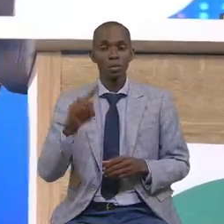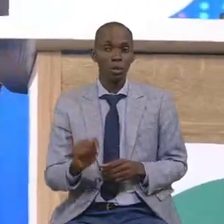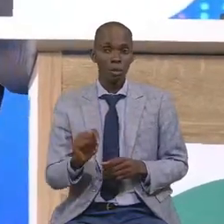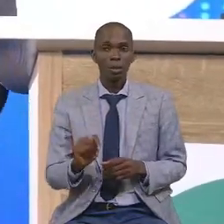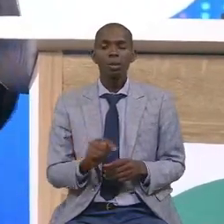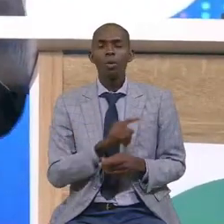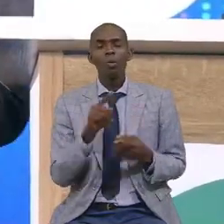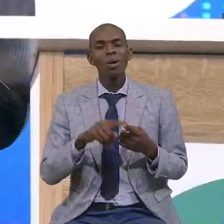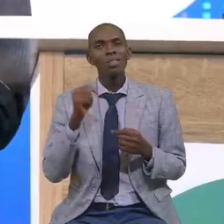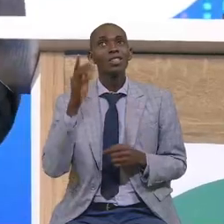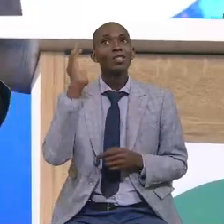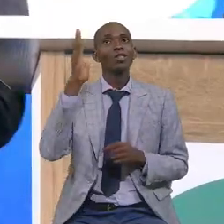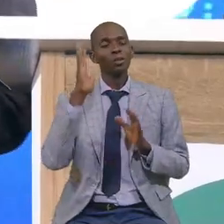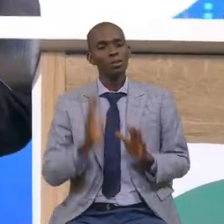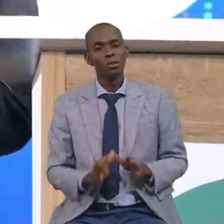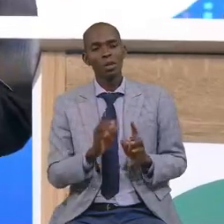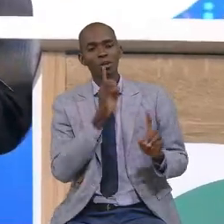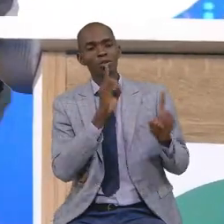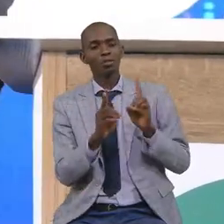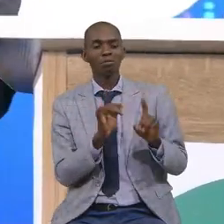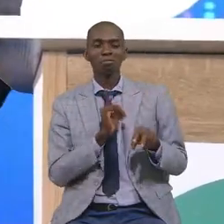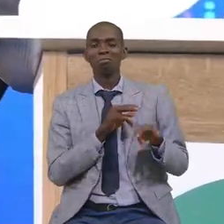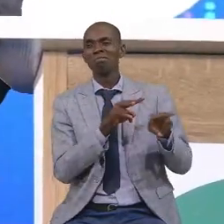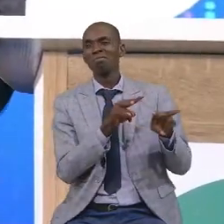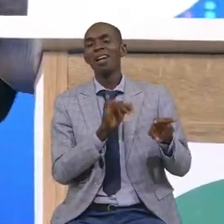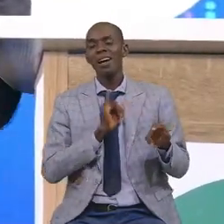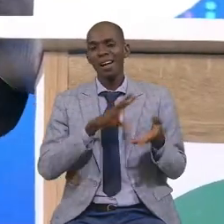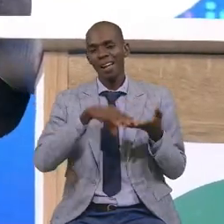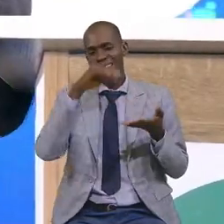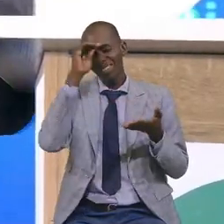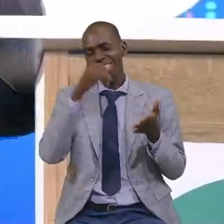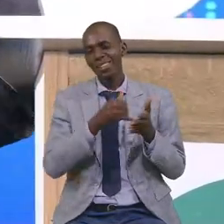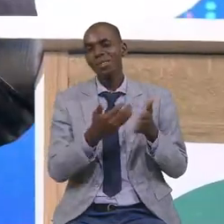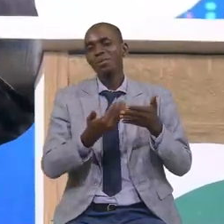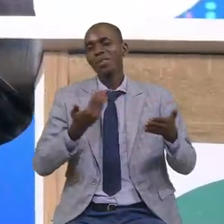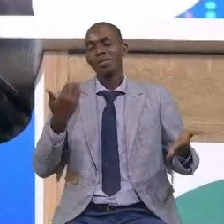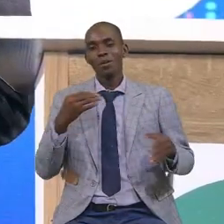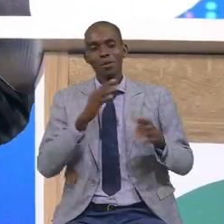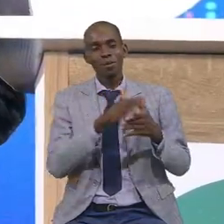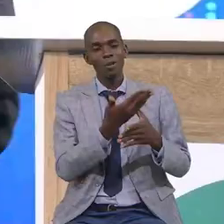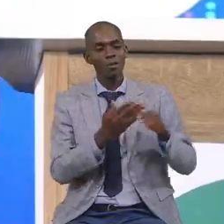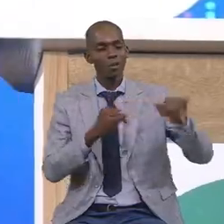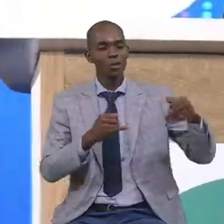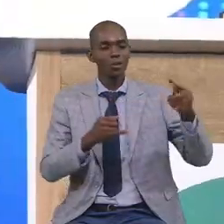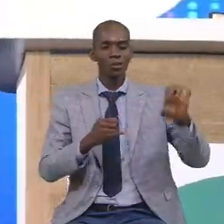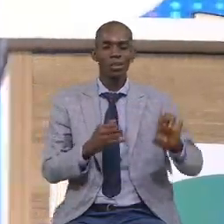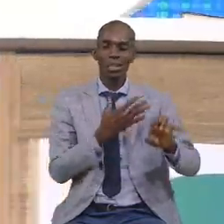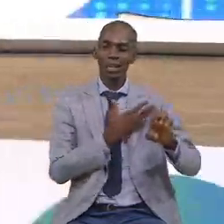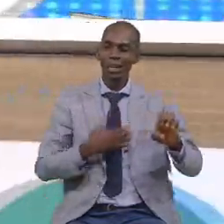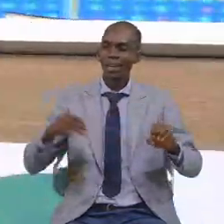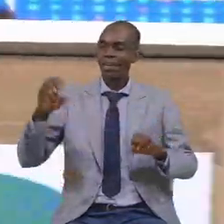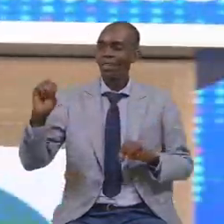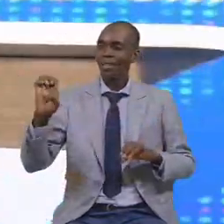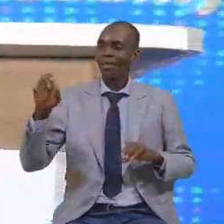talking about, I studied it already between June and September because